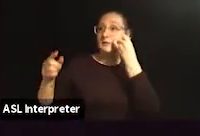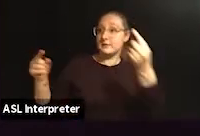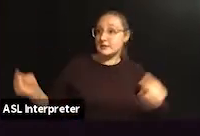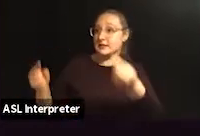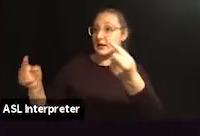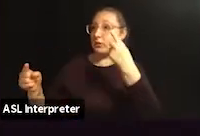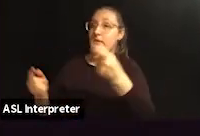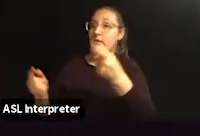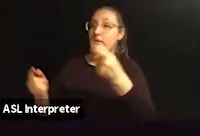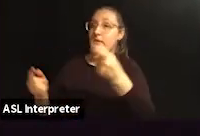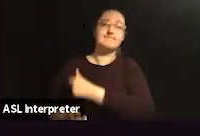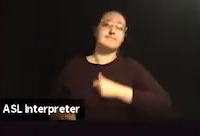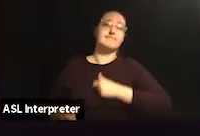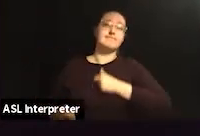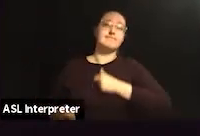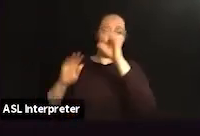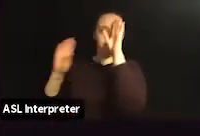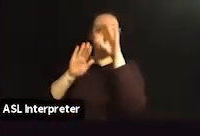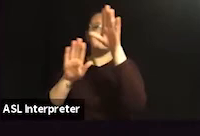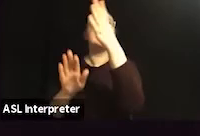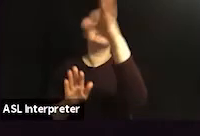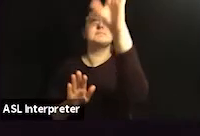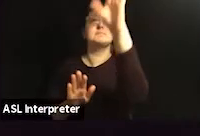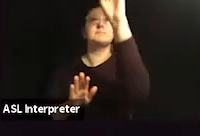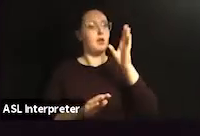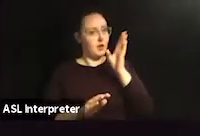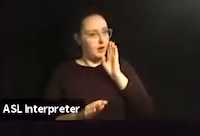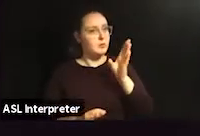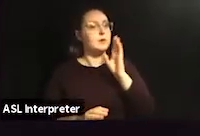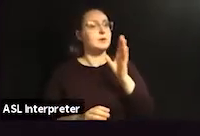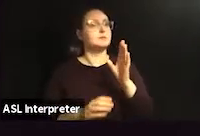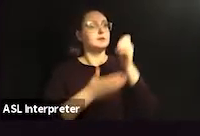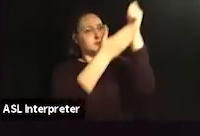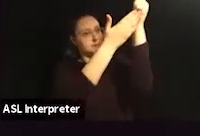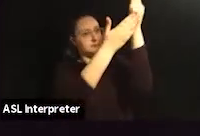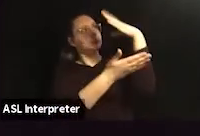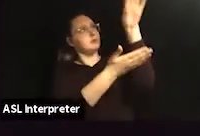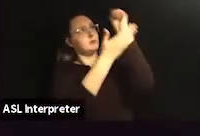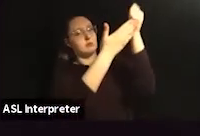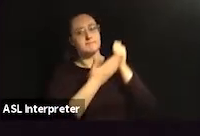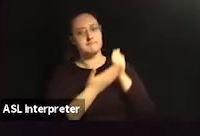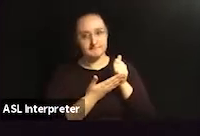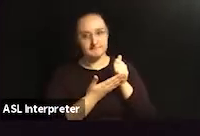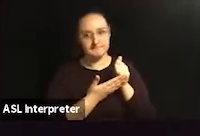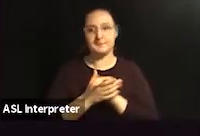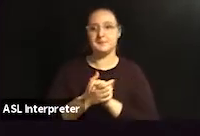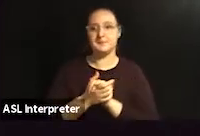Lord? I will, with God's help. Will you proclaim by word and example the